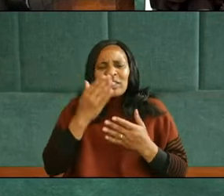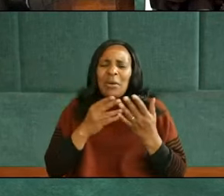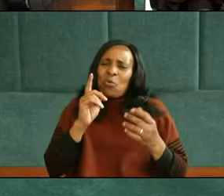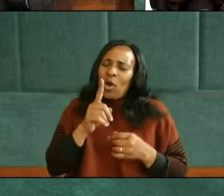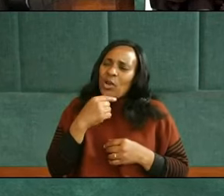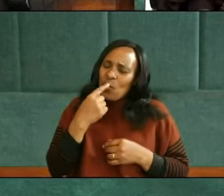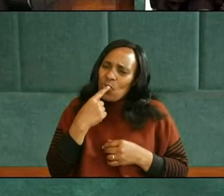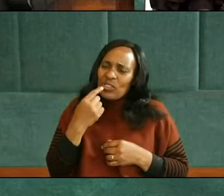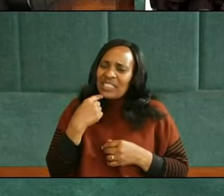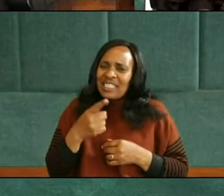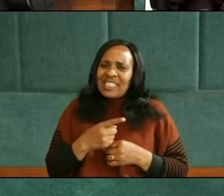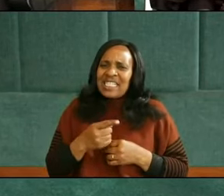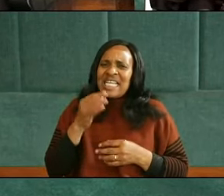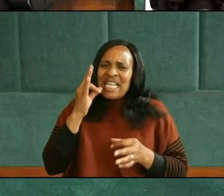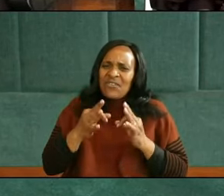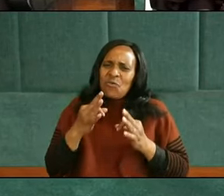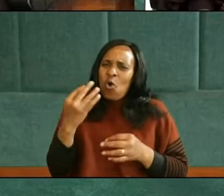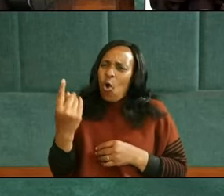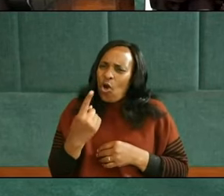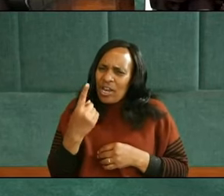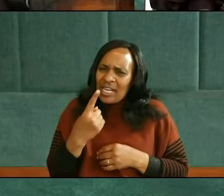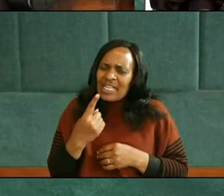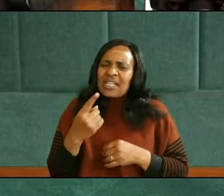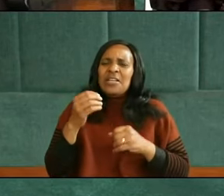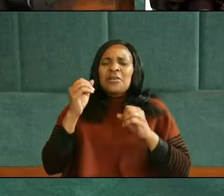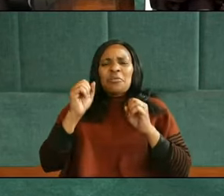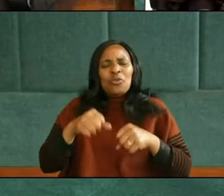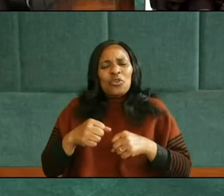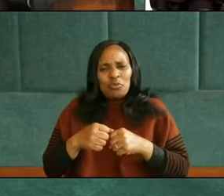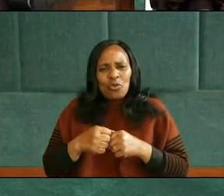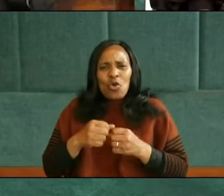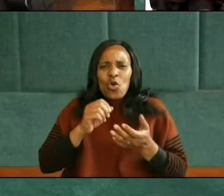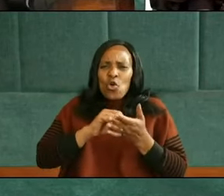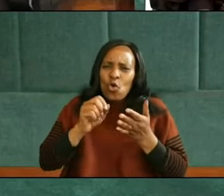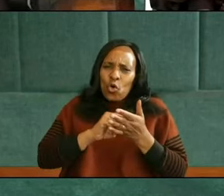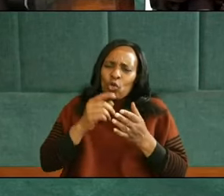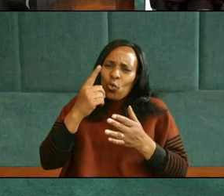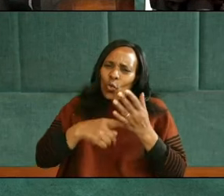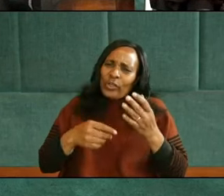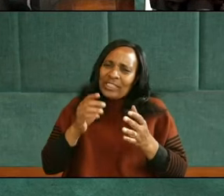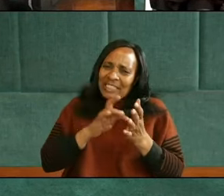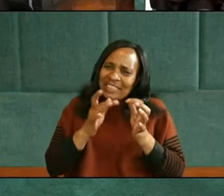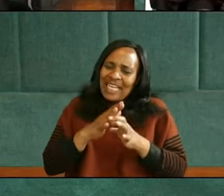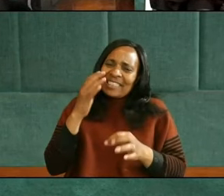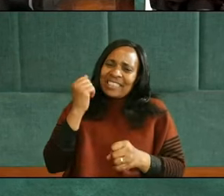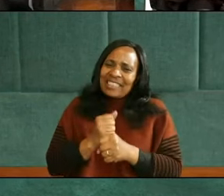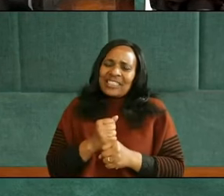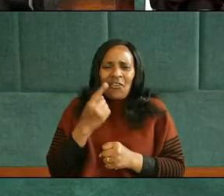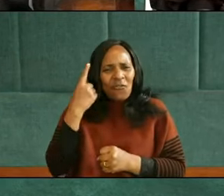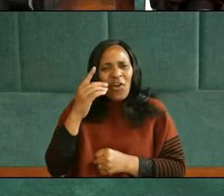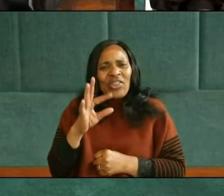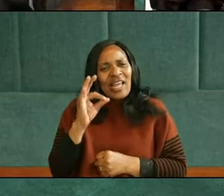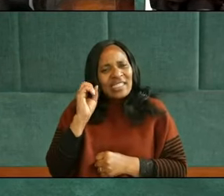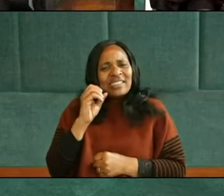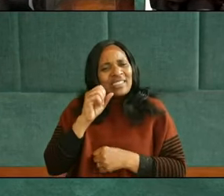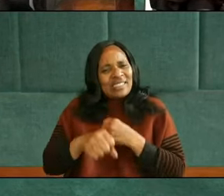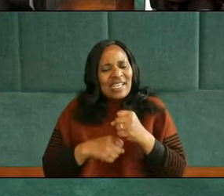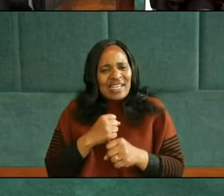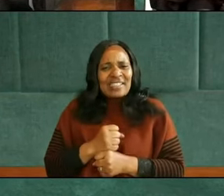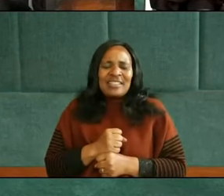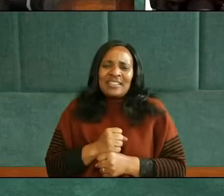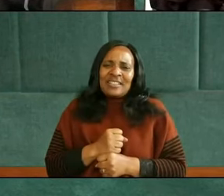I know someone who said, if only they wrote a bit more of what Jesus did for the 30 years he was, because the Bible only talks